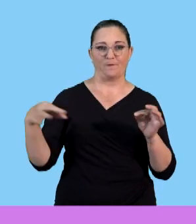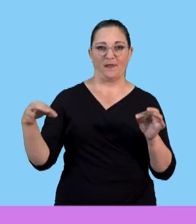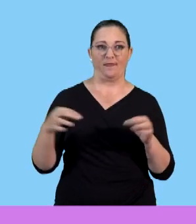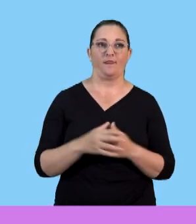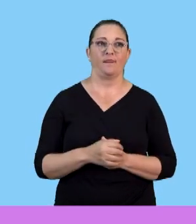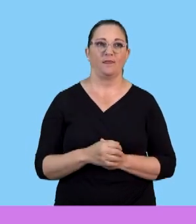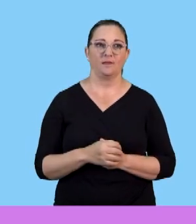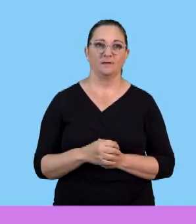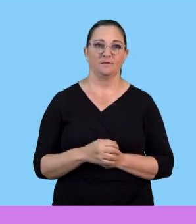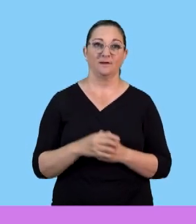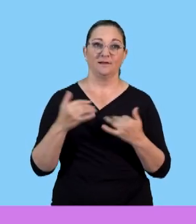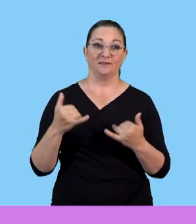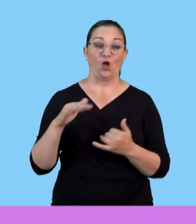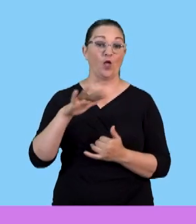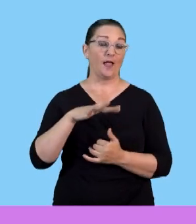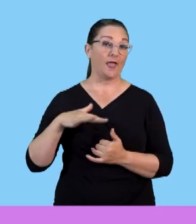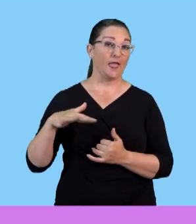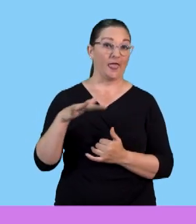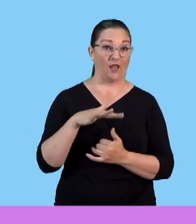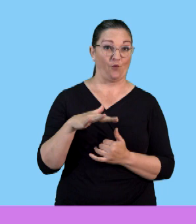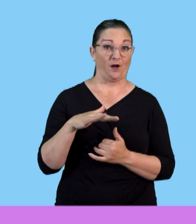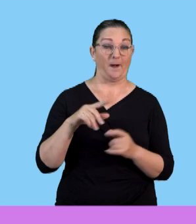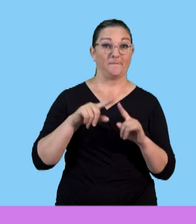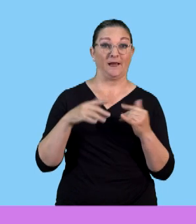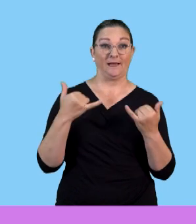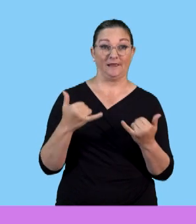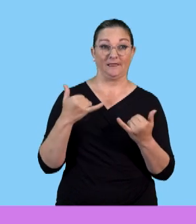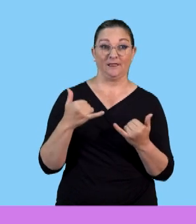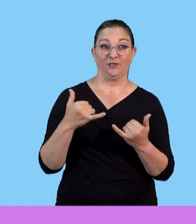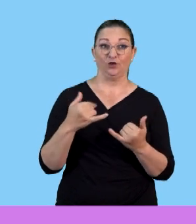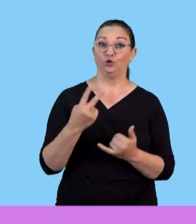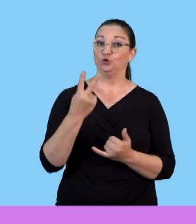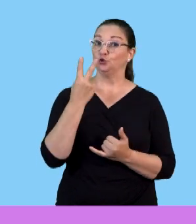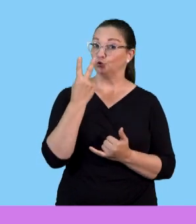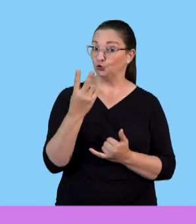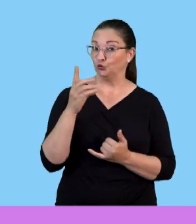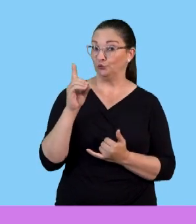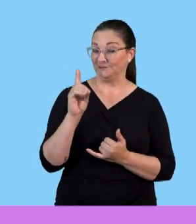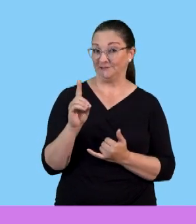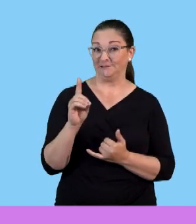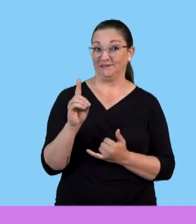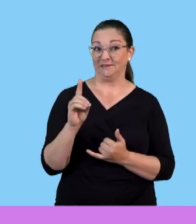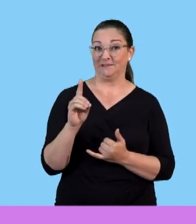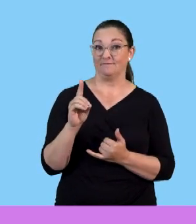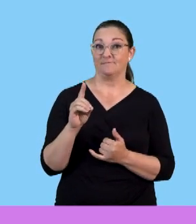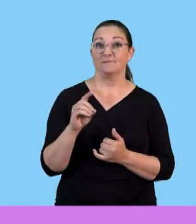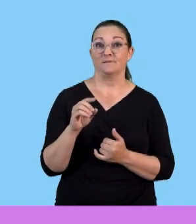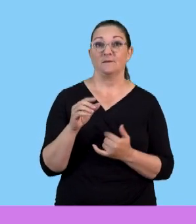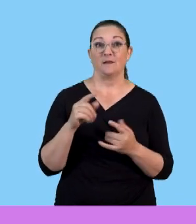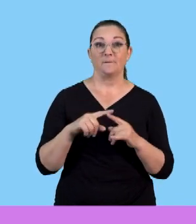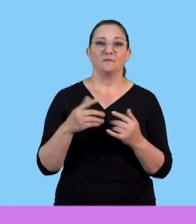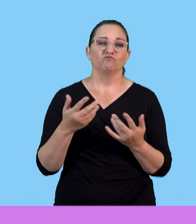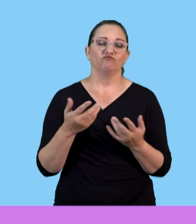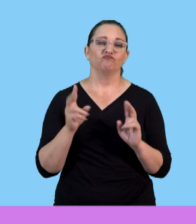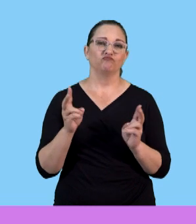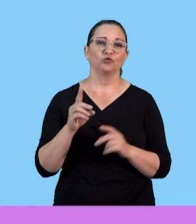at the area of a square, now remember, area is the amount of 2-dimensional space occupied by a